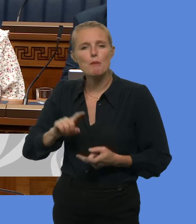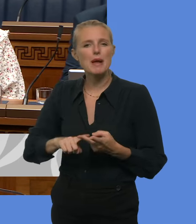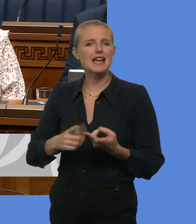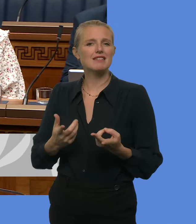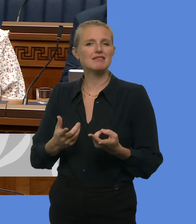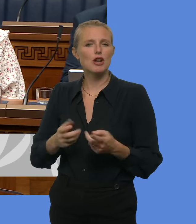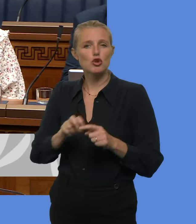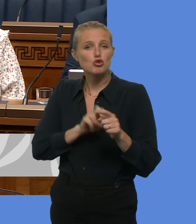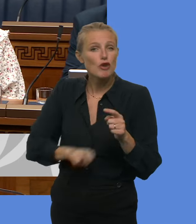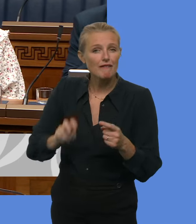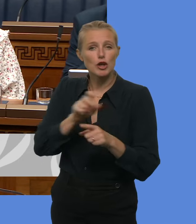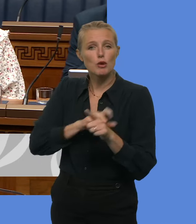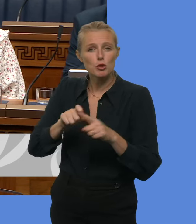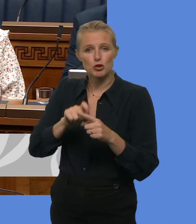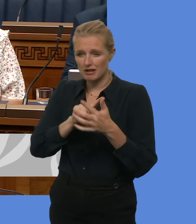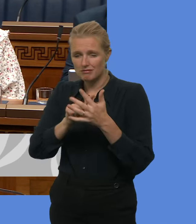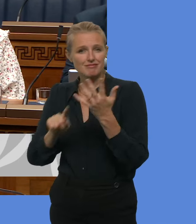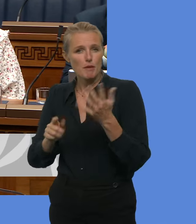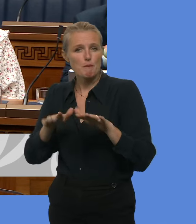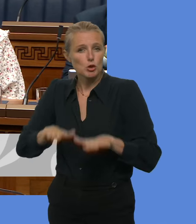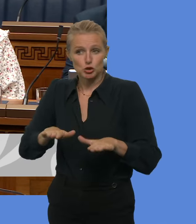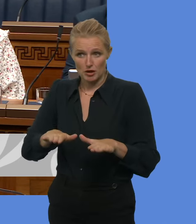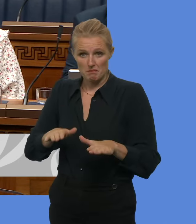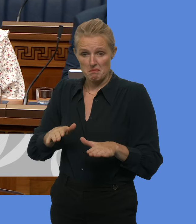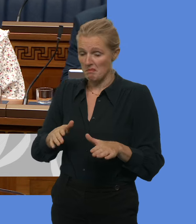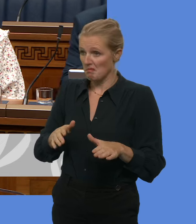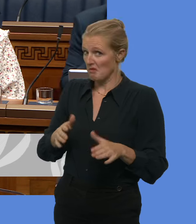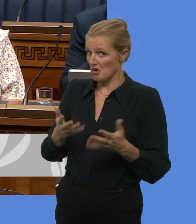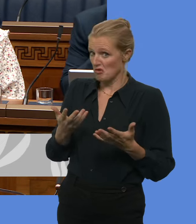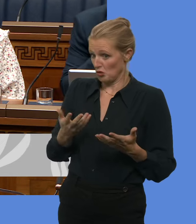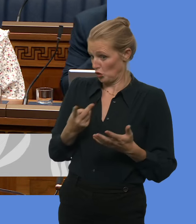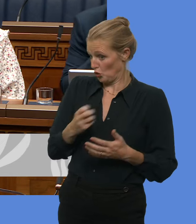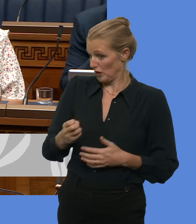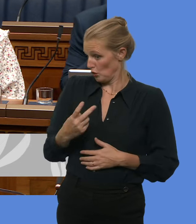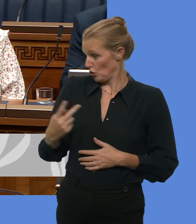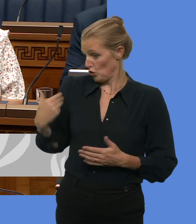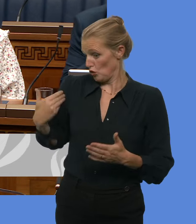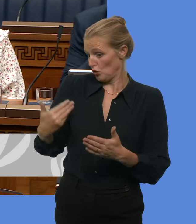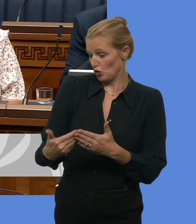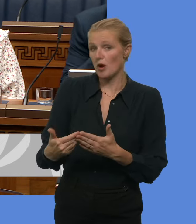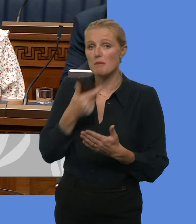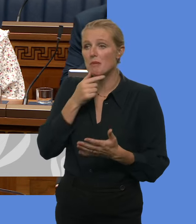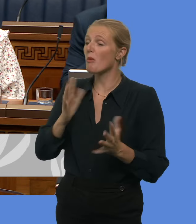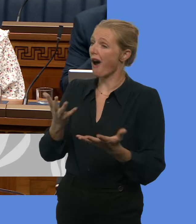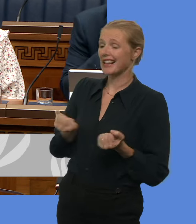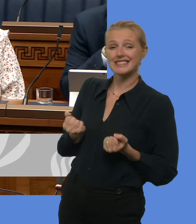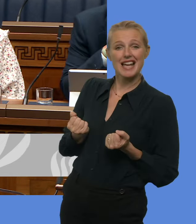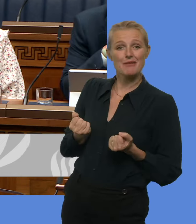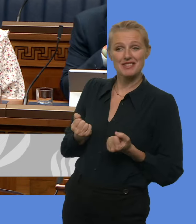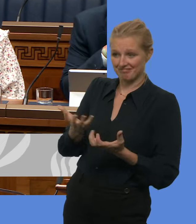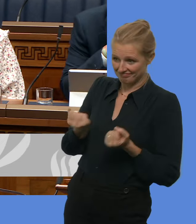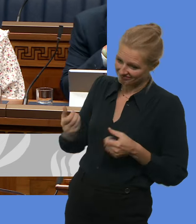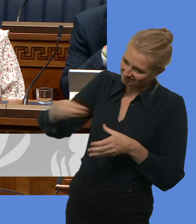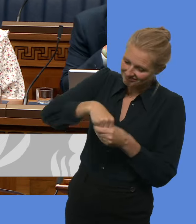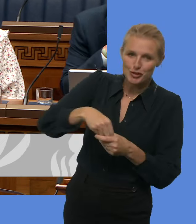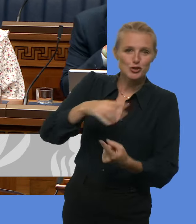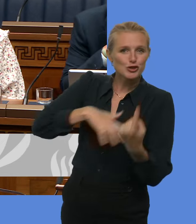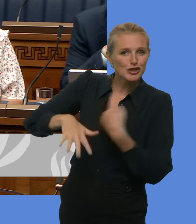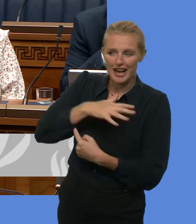colleagues or family members had all increased significantly by 2022. This is a key indicator of